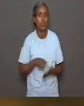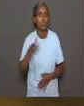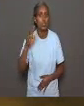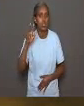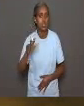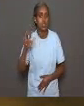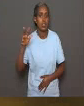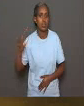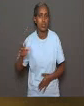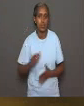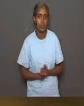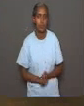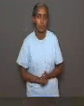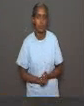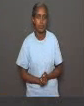1.33.